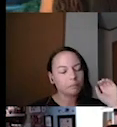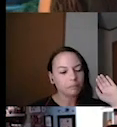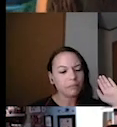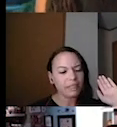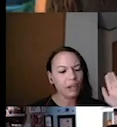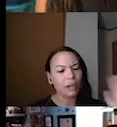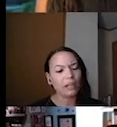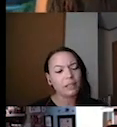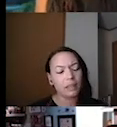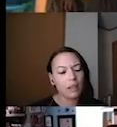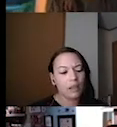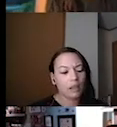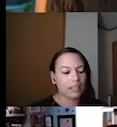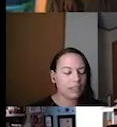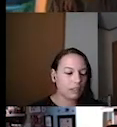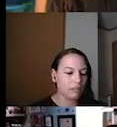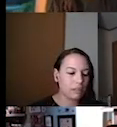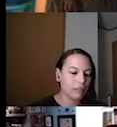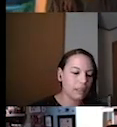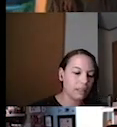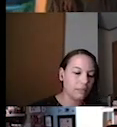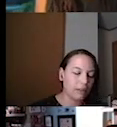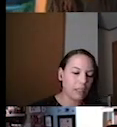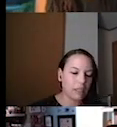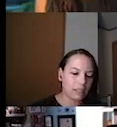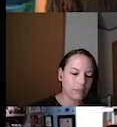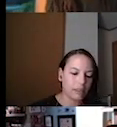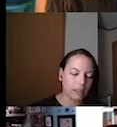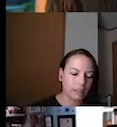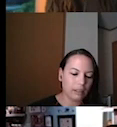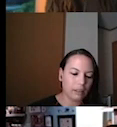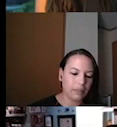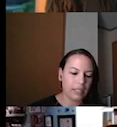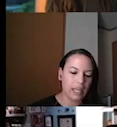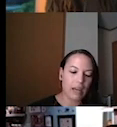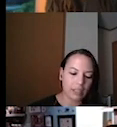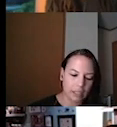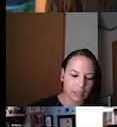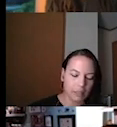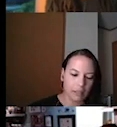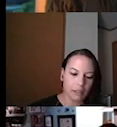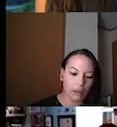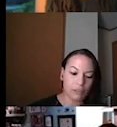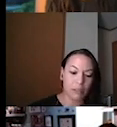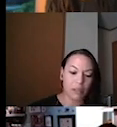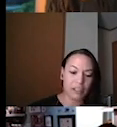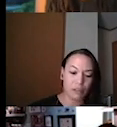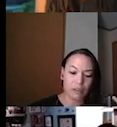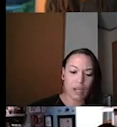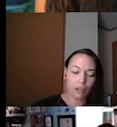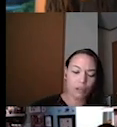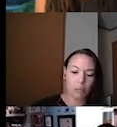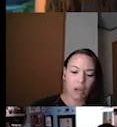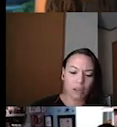contact. Now, following teaching at the University of Redlands, I'm now finding myself as an advocate at the American Indian College Fund and making